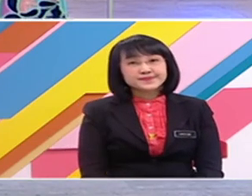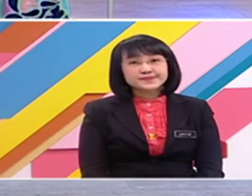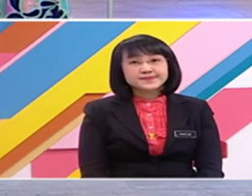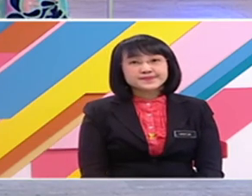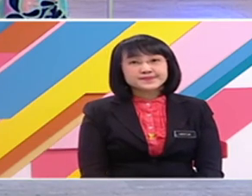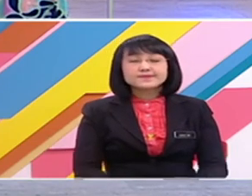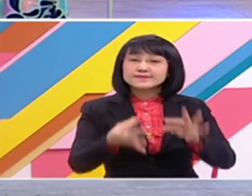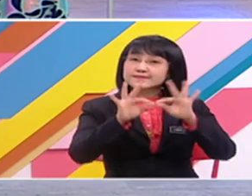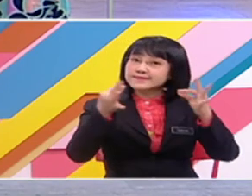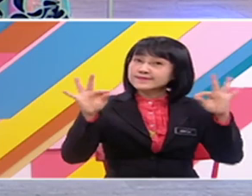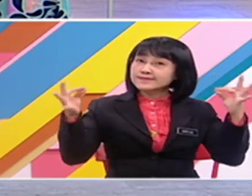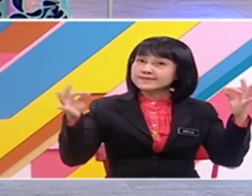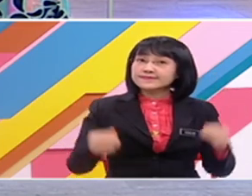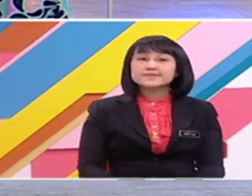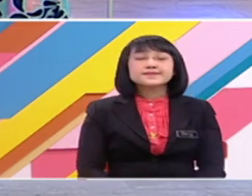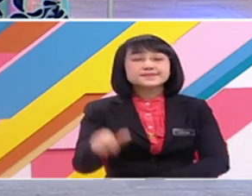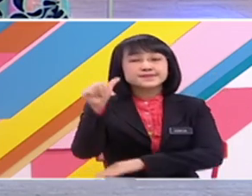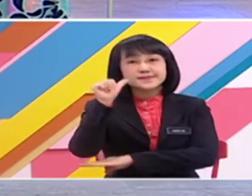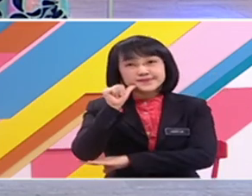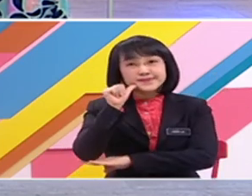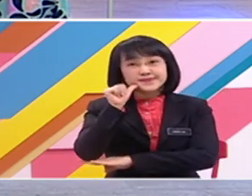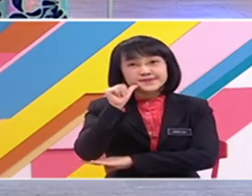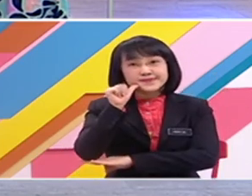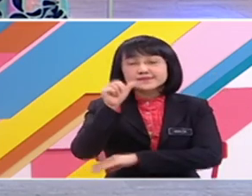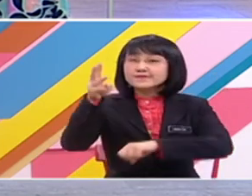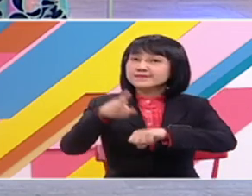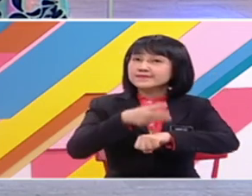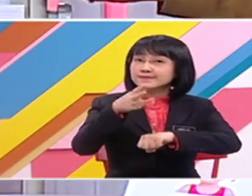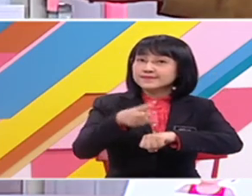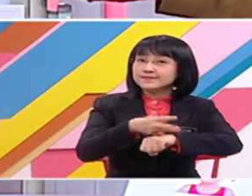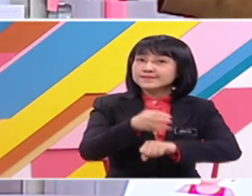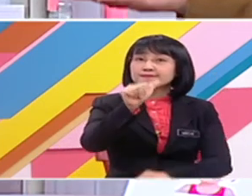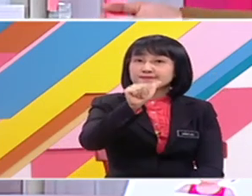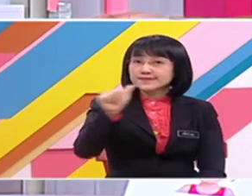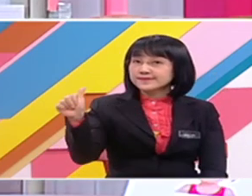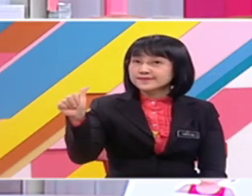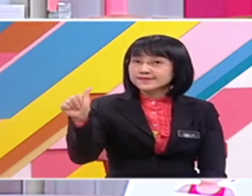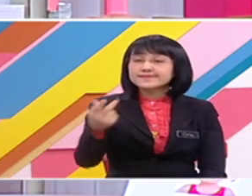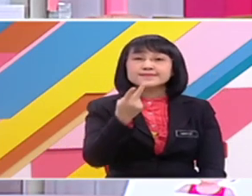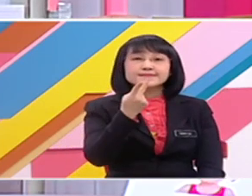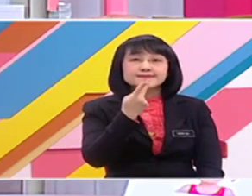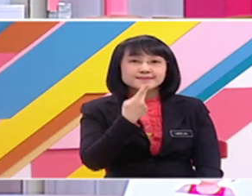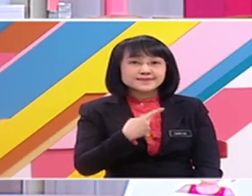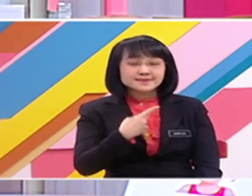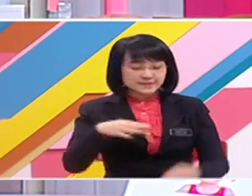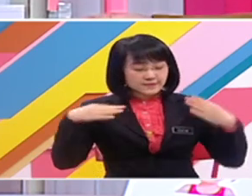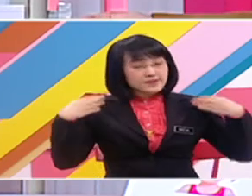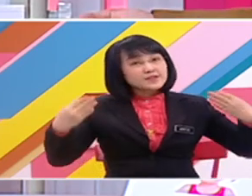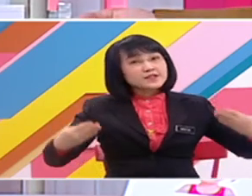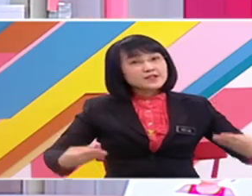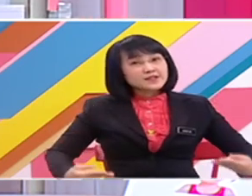the verse is Amna wears a pink